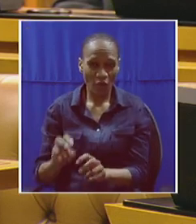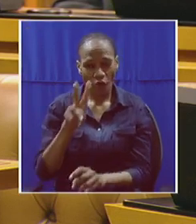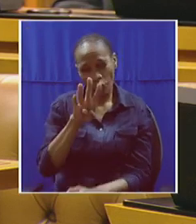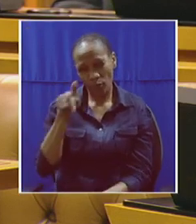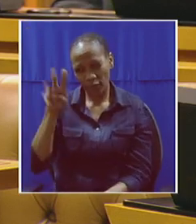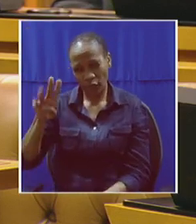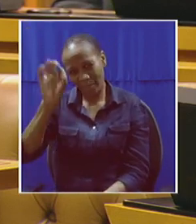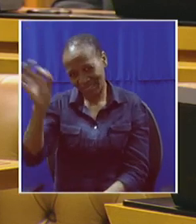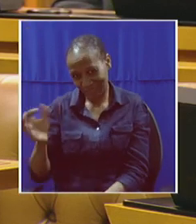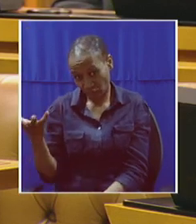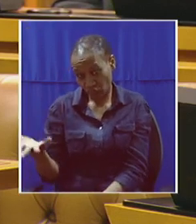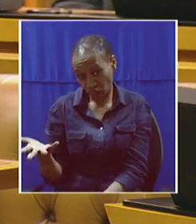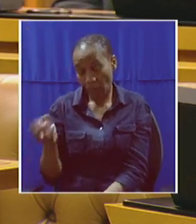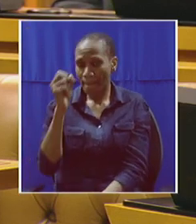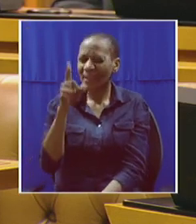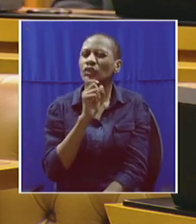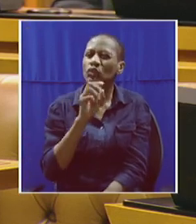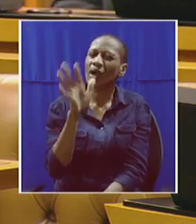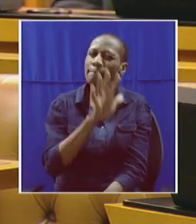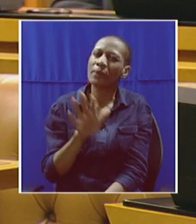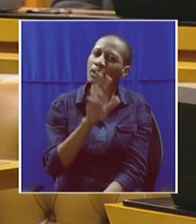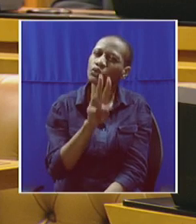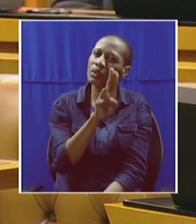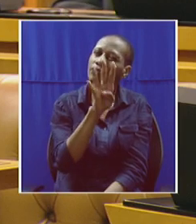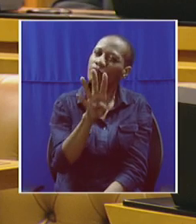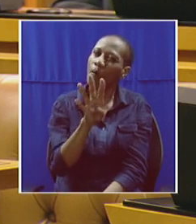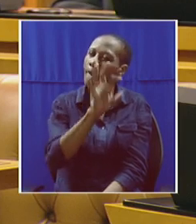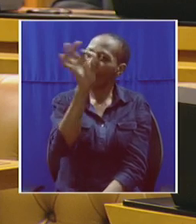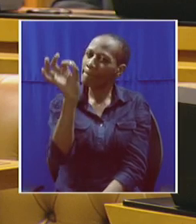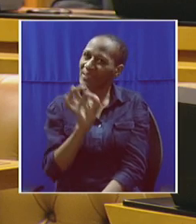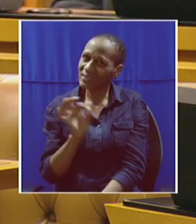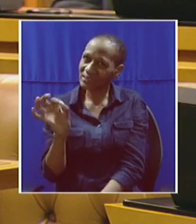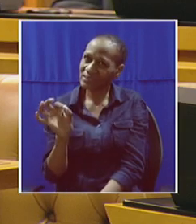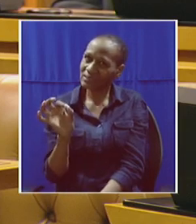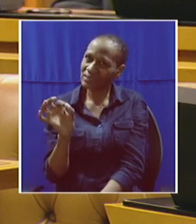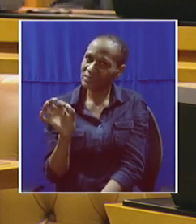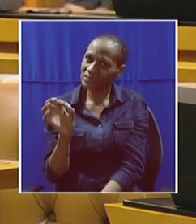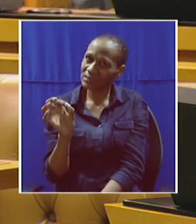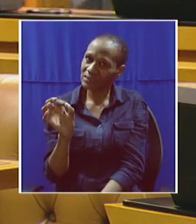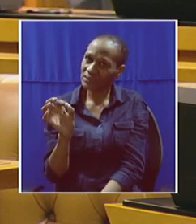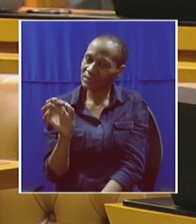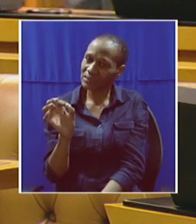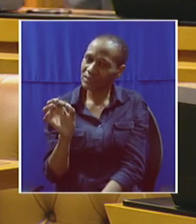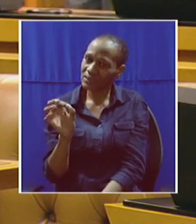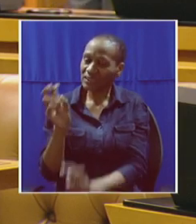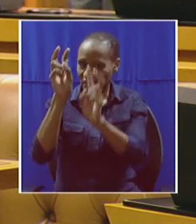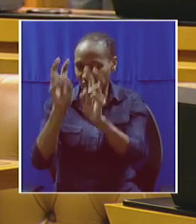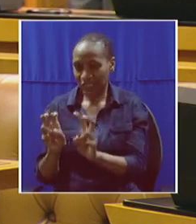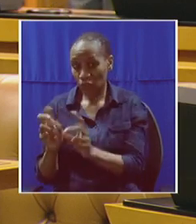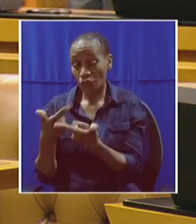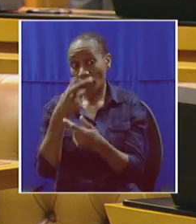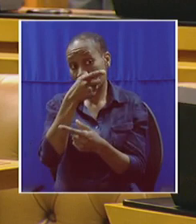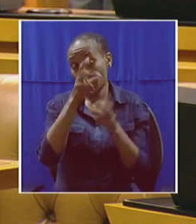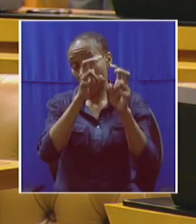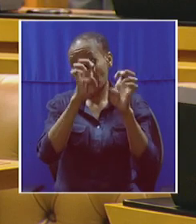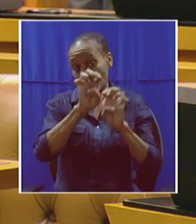.5% but it cost 24% of the fuel of escom